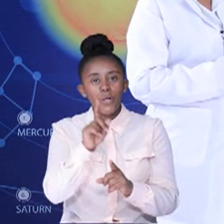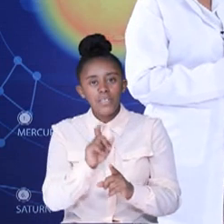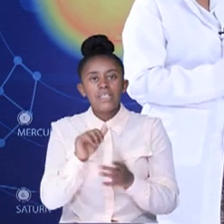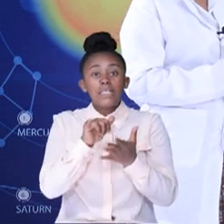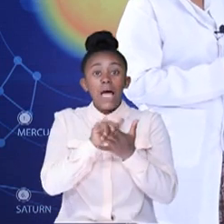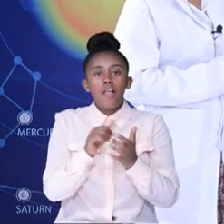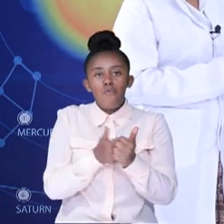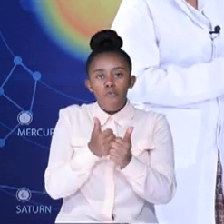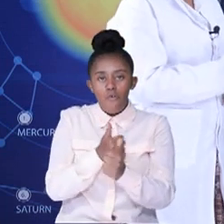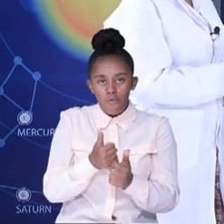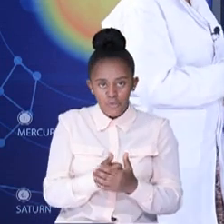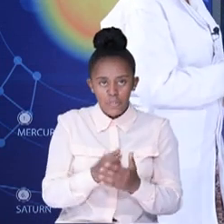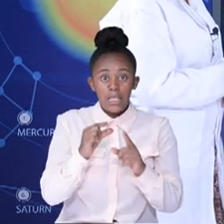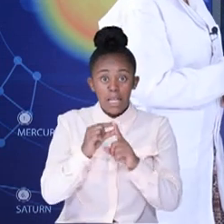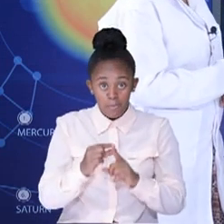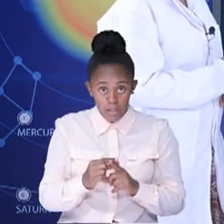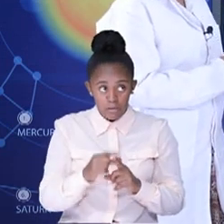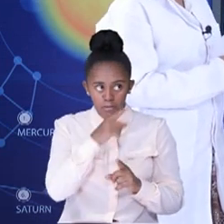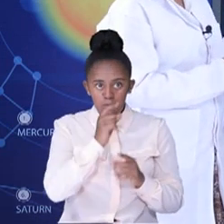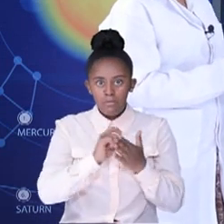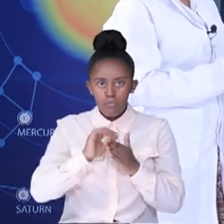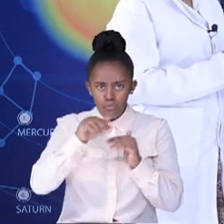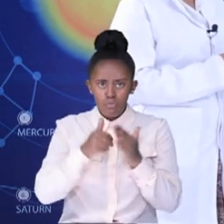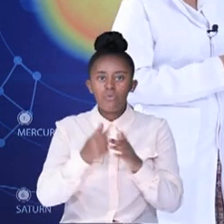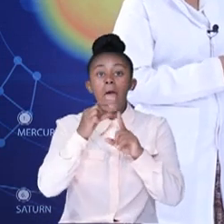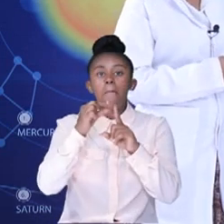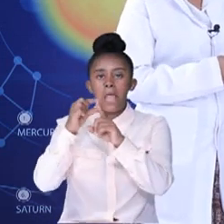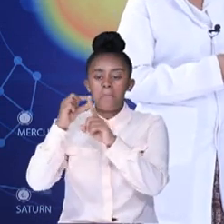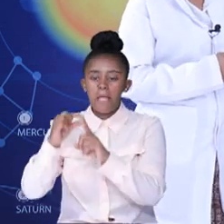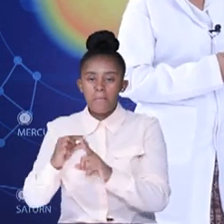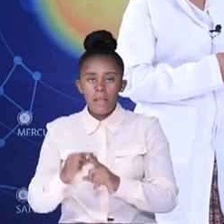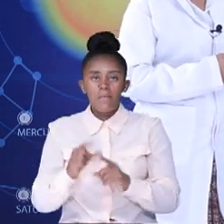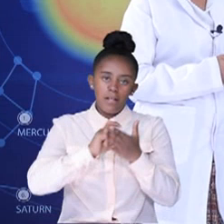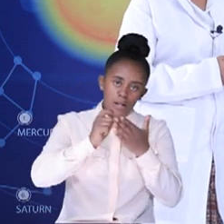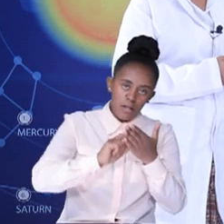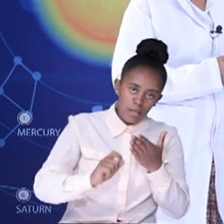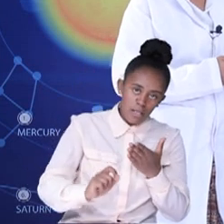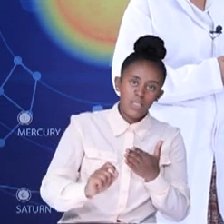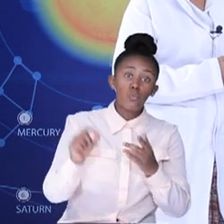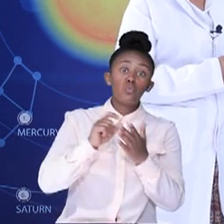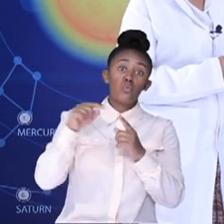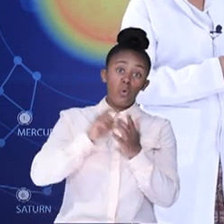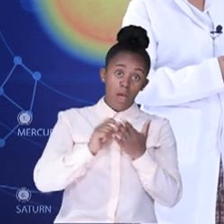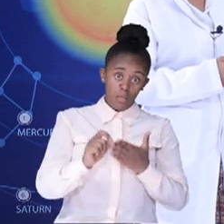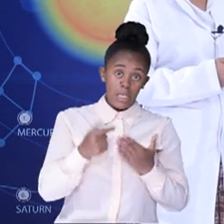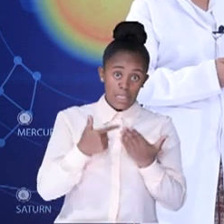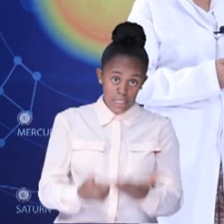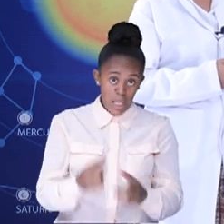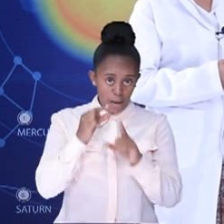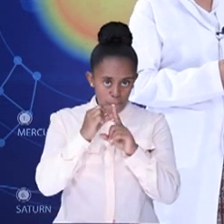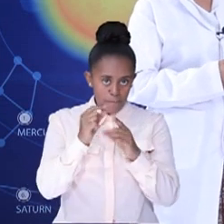that follows the terms. Here you have the terms and you are expected to write these